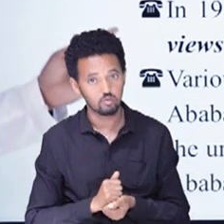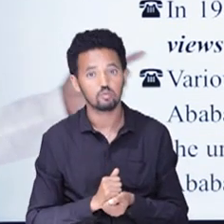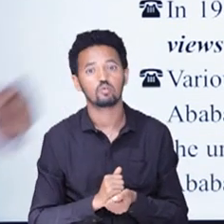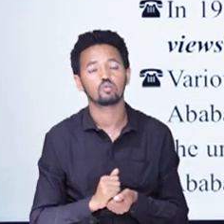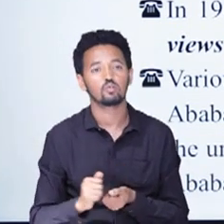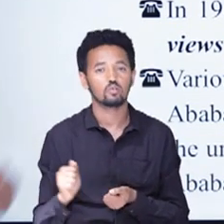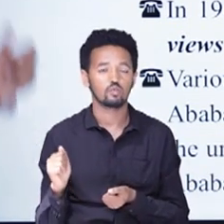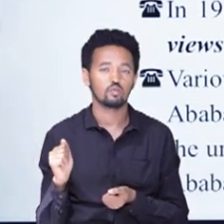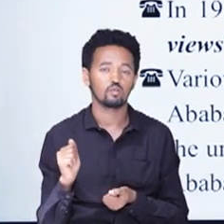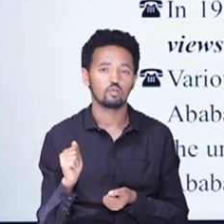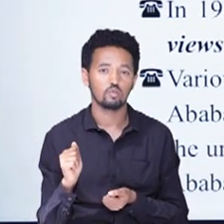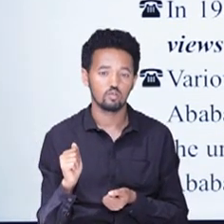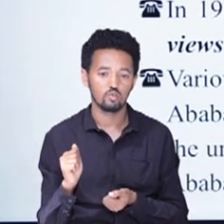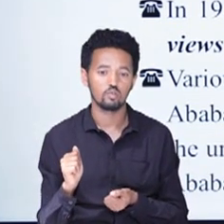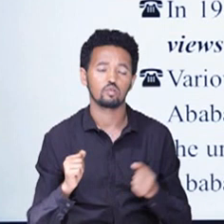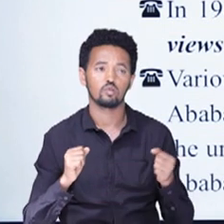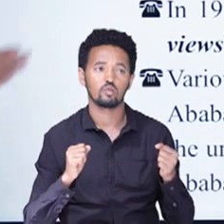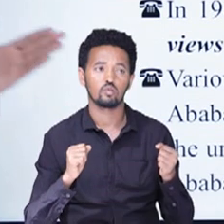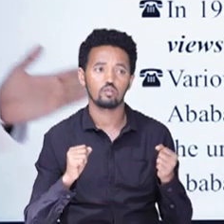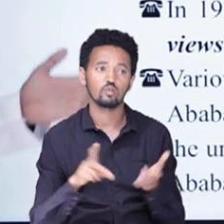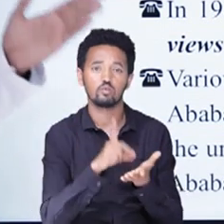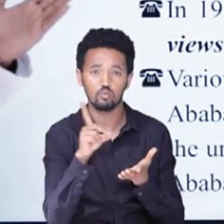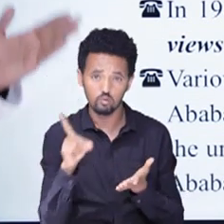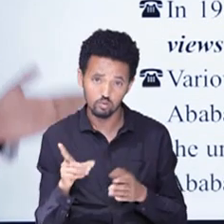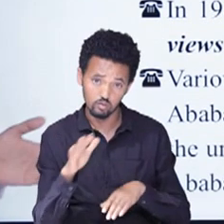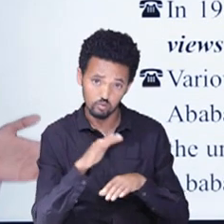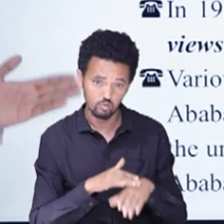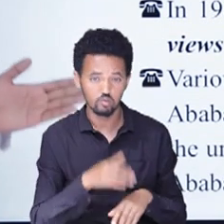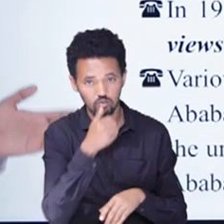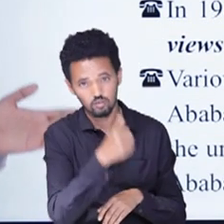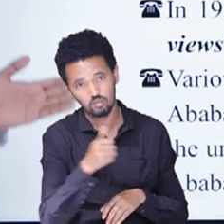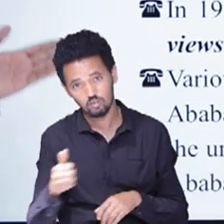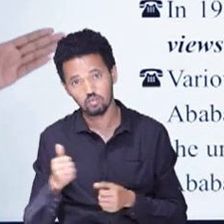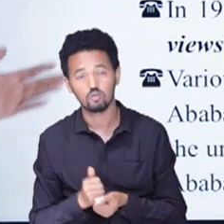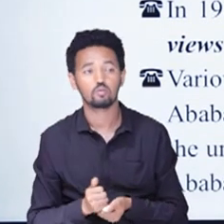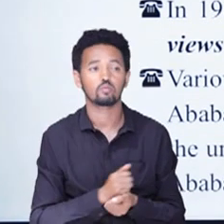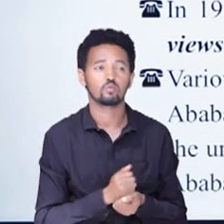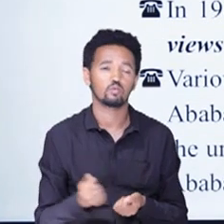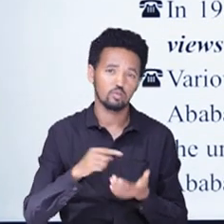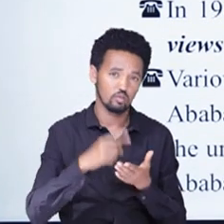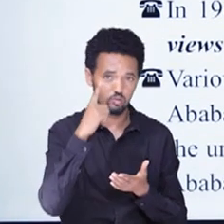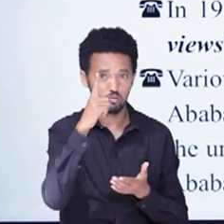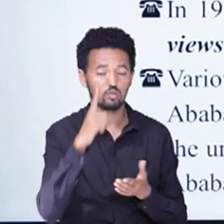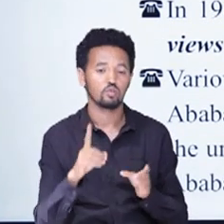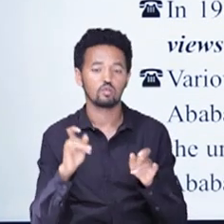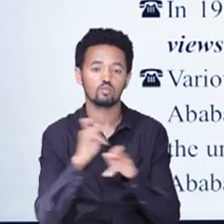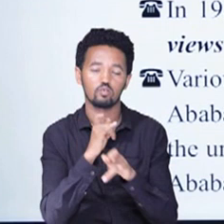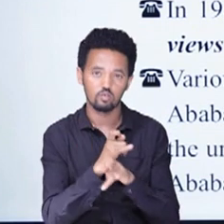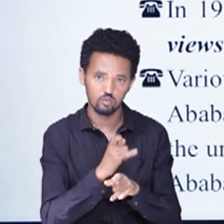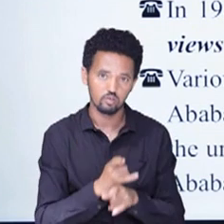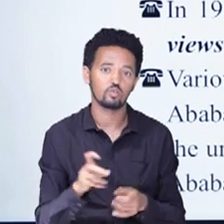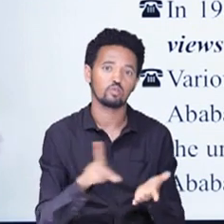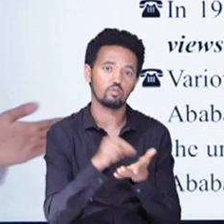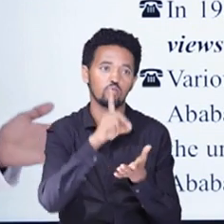one, Struggle. The various college unions in Addis Ababa into one organization called